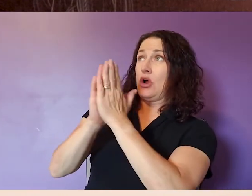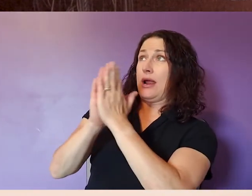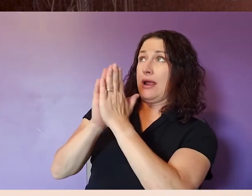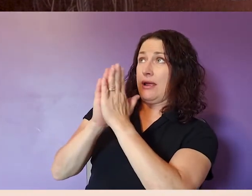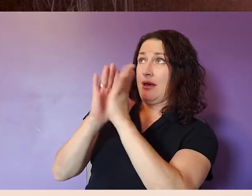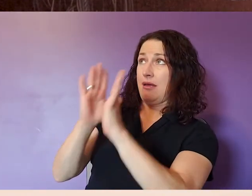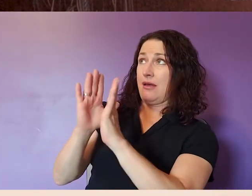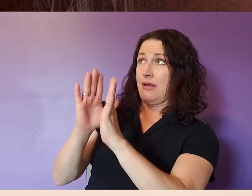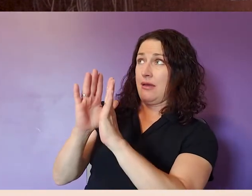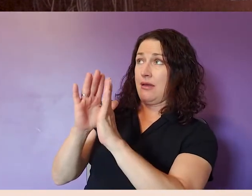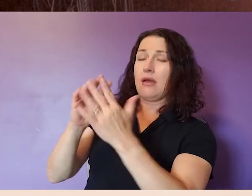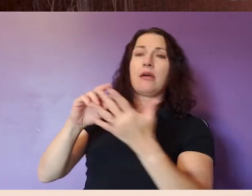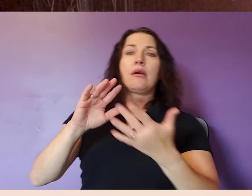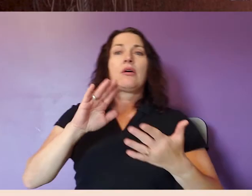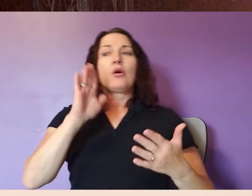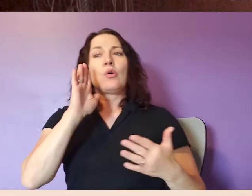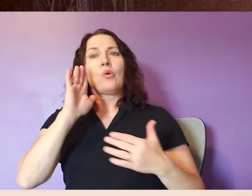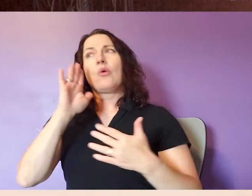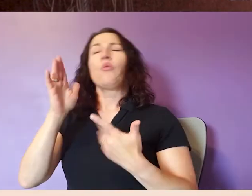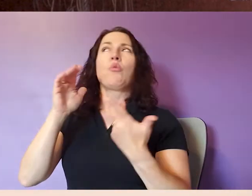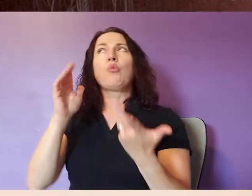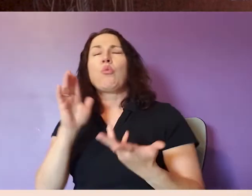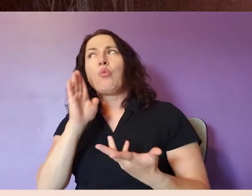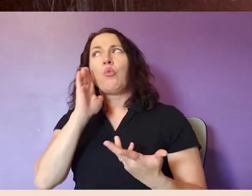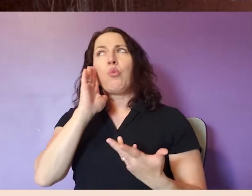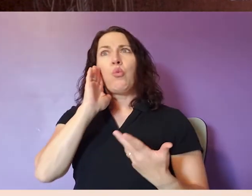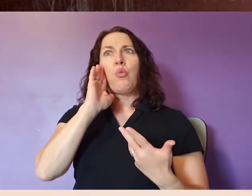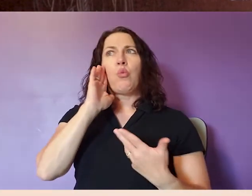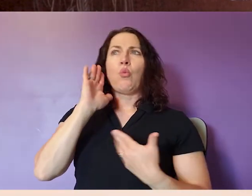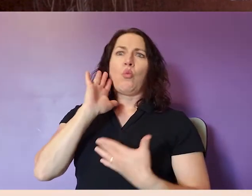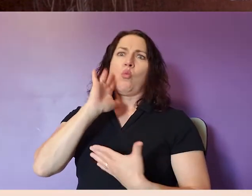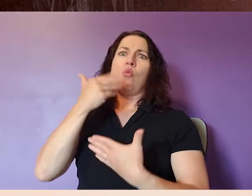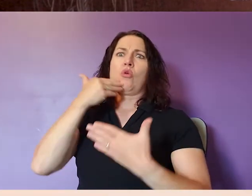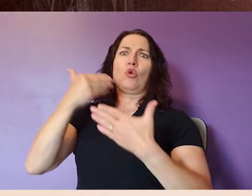is not that we feel good or get a good insight